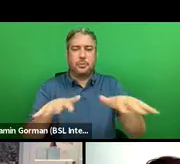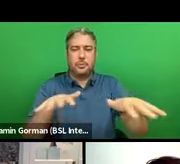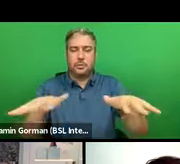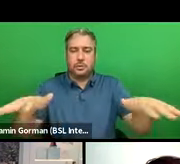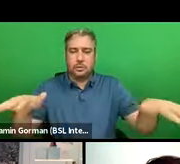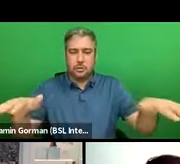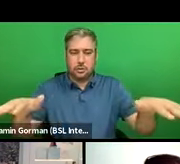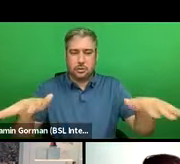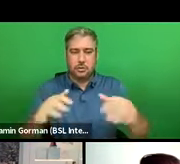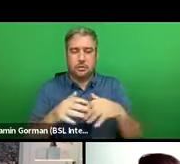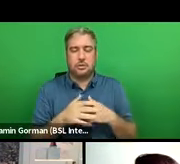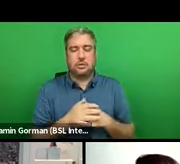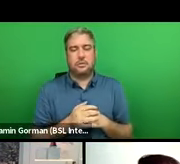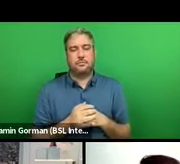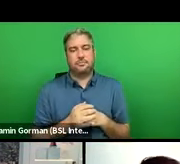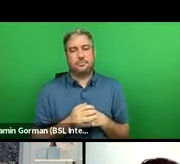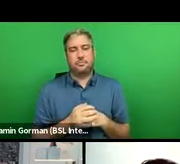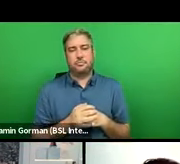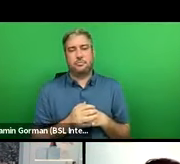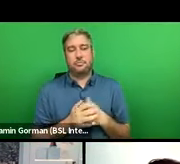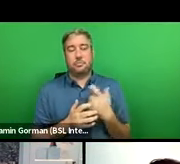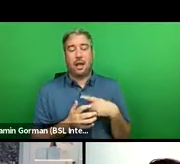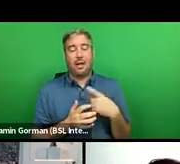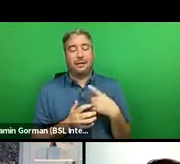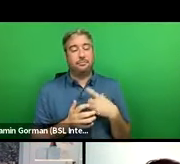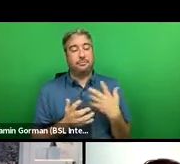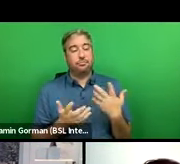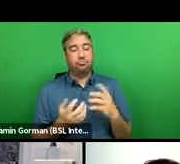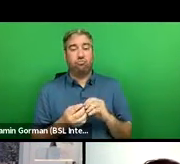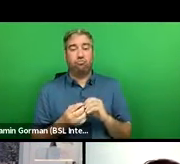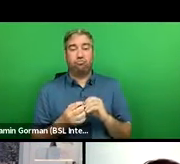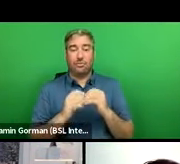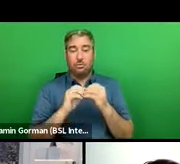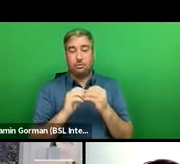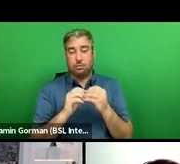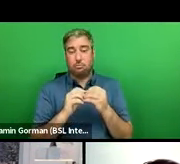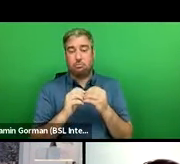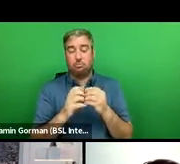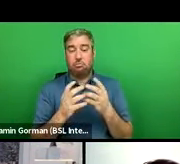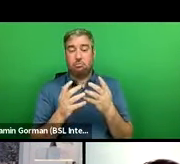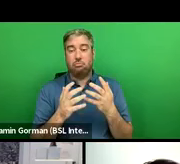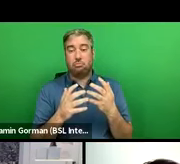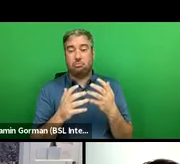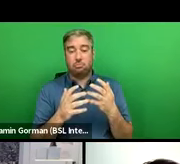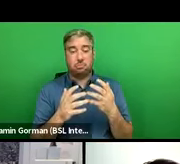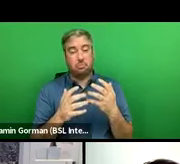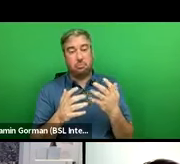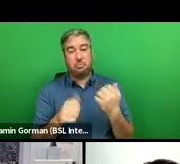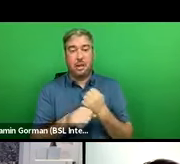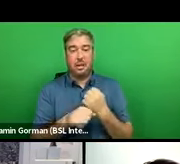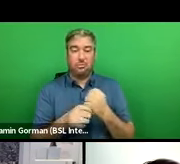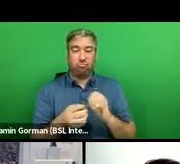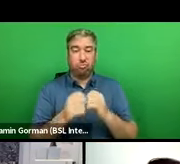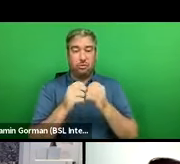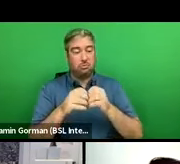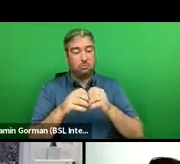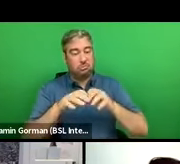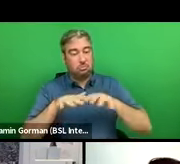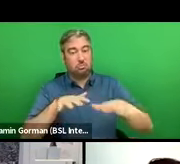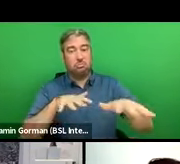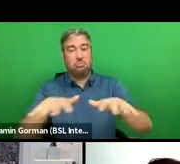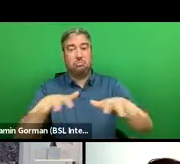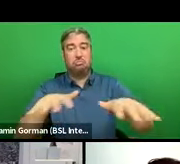making creation more diffuse across space is something that can be done, but it is much